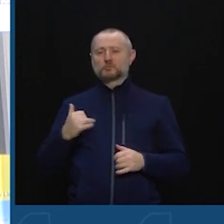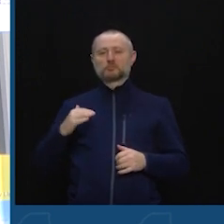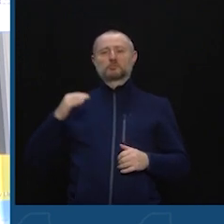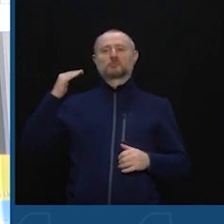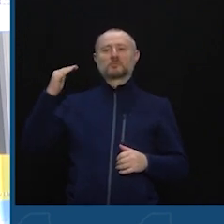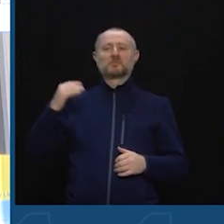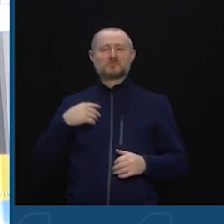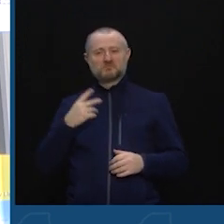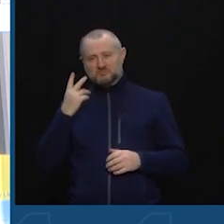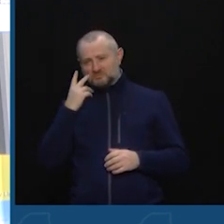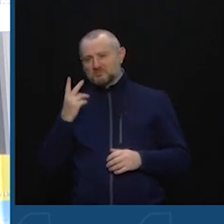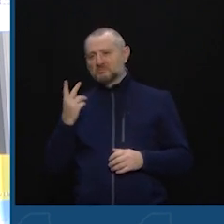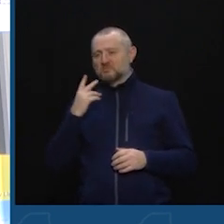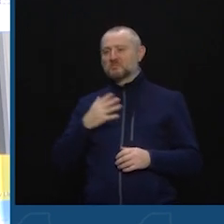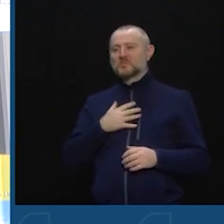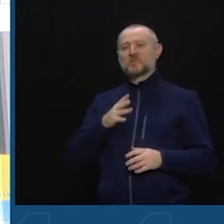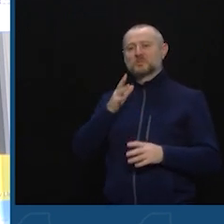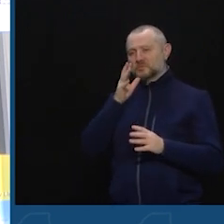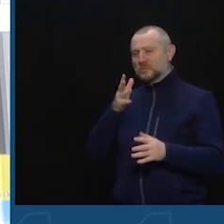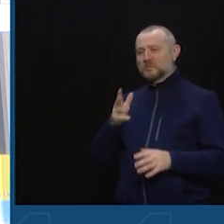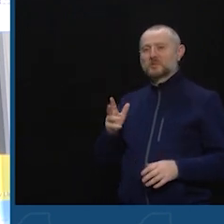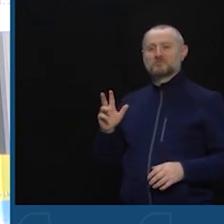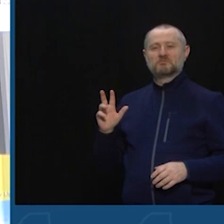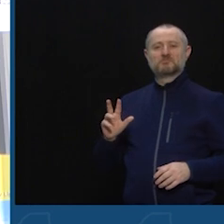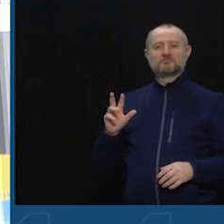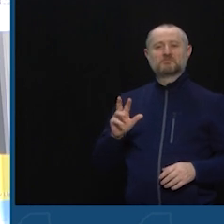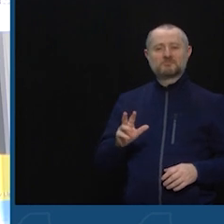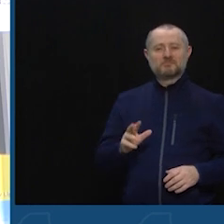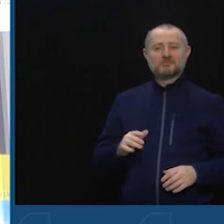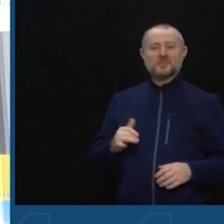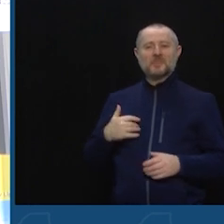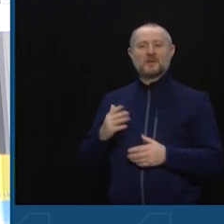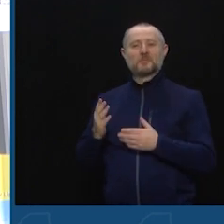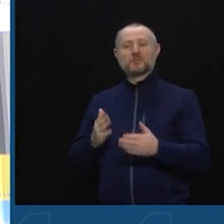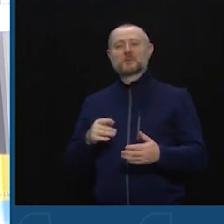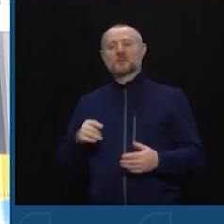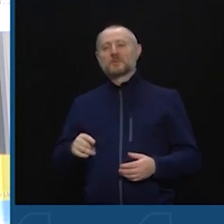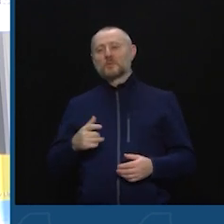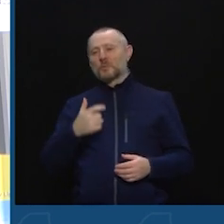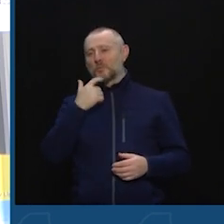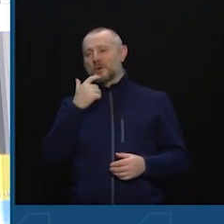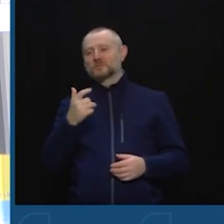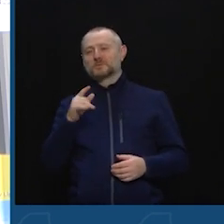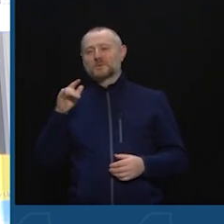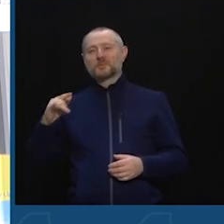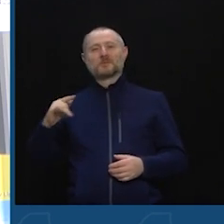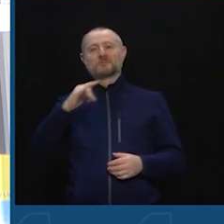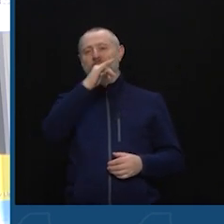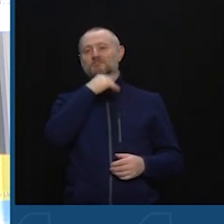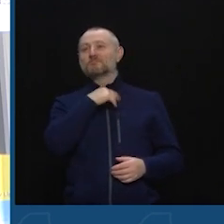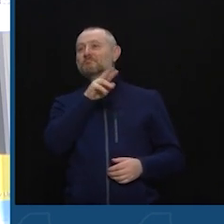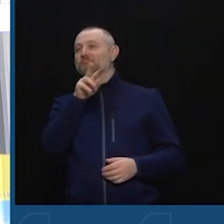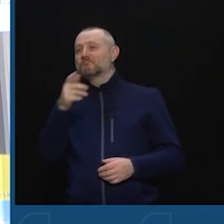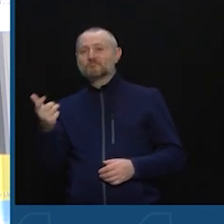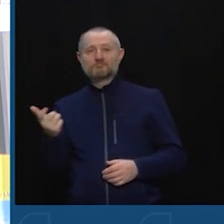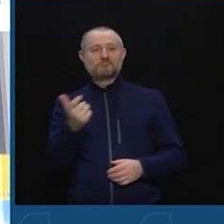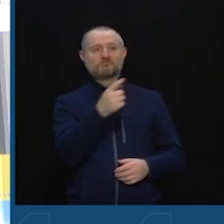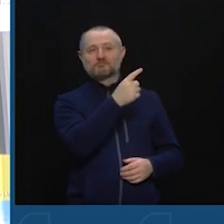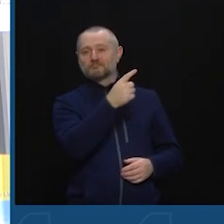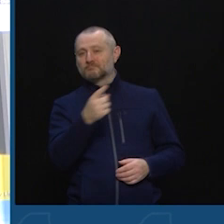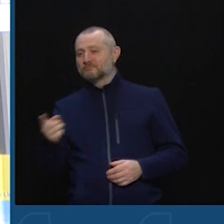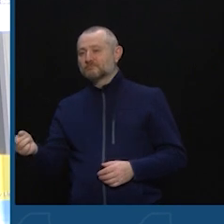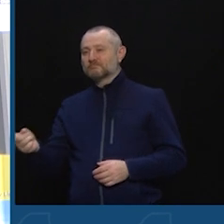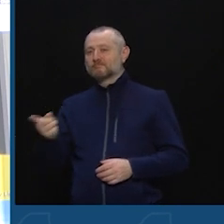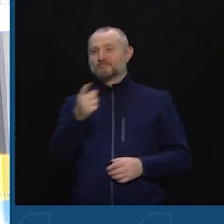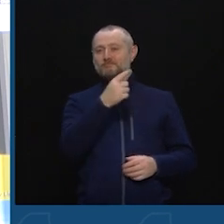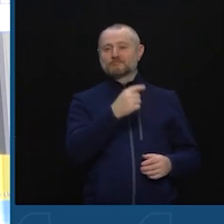my grandmother walking us down the street to watch the airplanes take off and land, just like that one over there. And as a